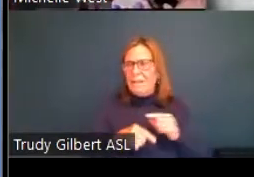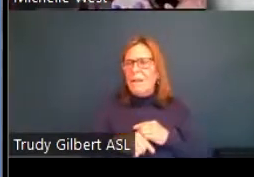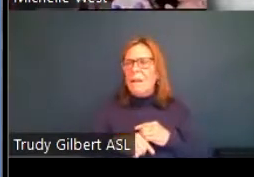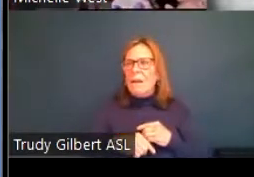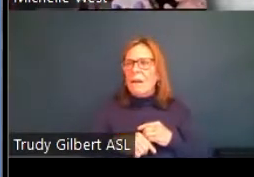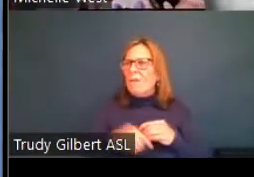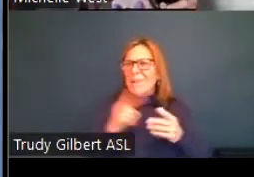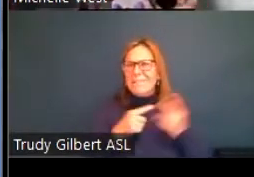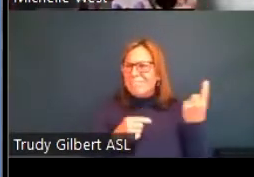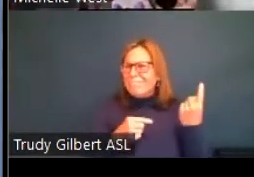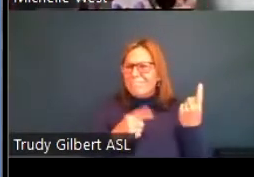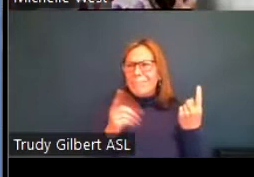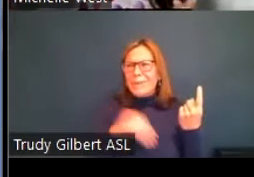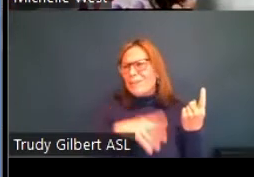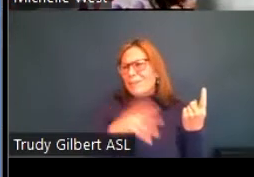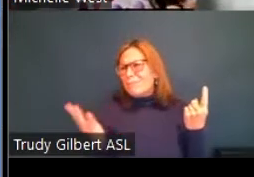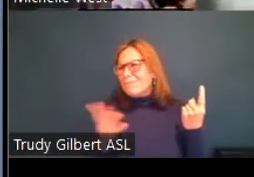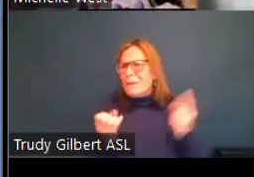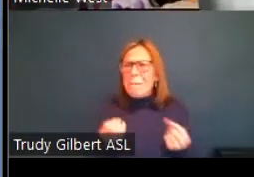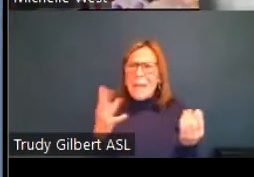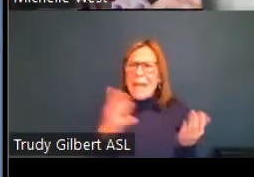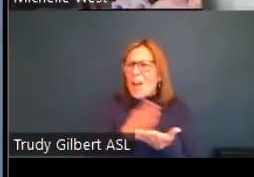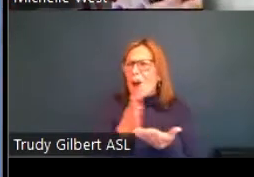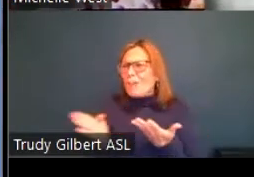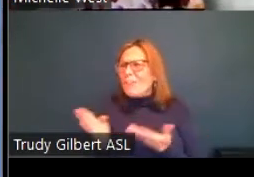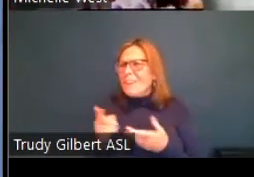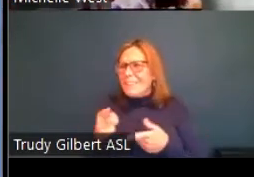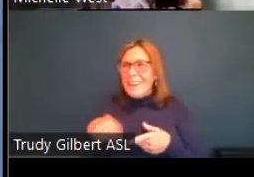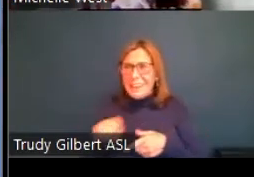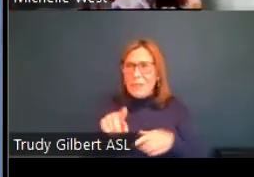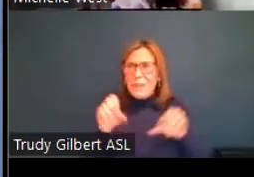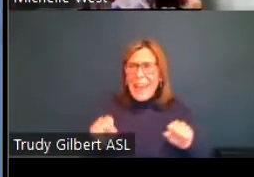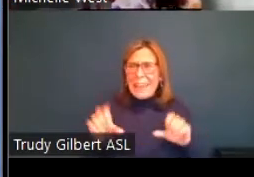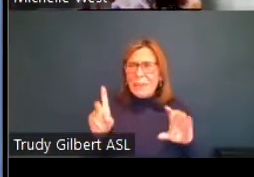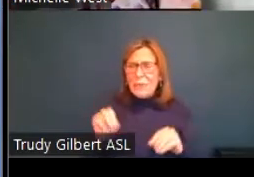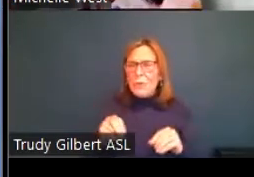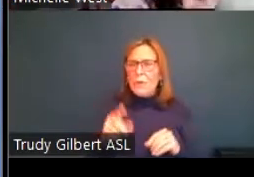do. And you might, say you make an ad, and